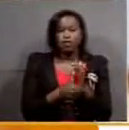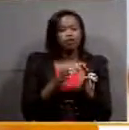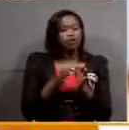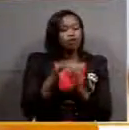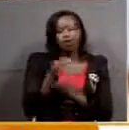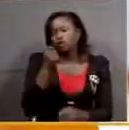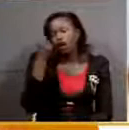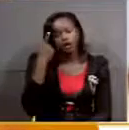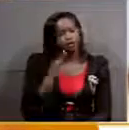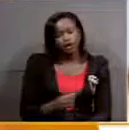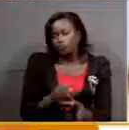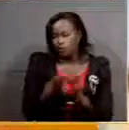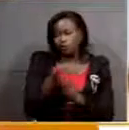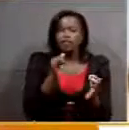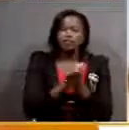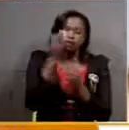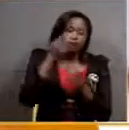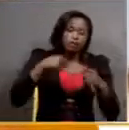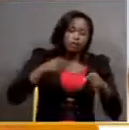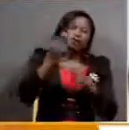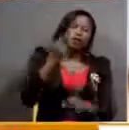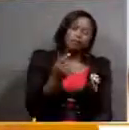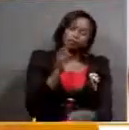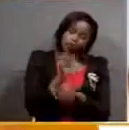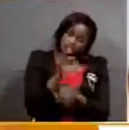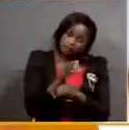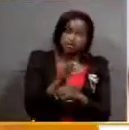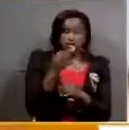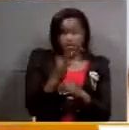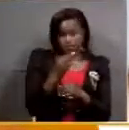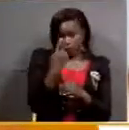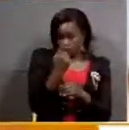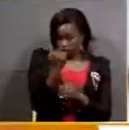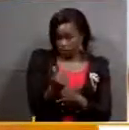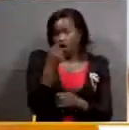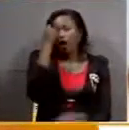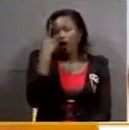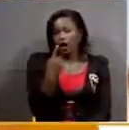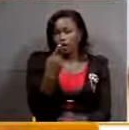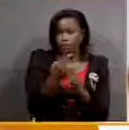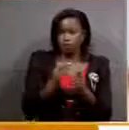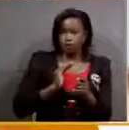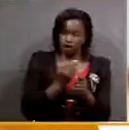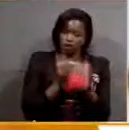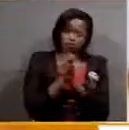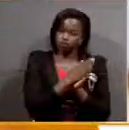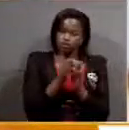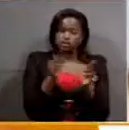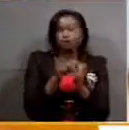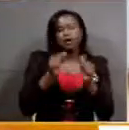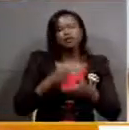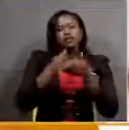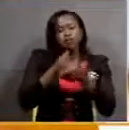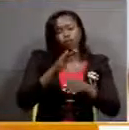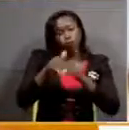Ensonga lwaki ffe tuvuddeyo tubuulire bano abaana singa omu afunamu kyapiikingamu mu stori zaffe abawala abali